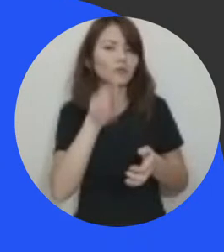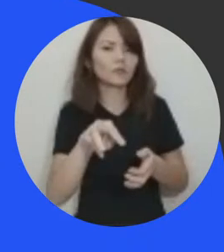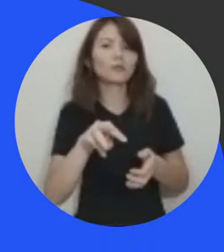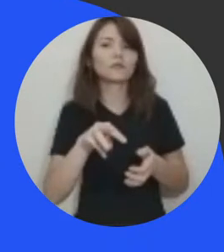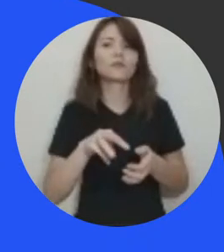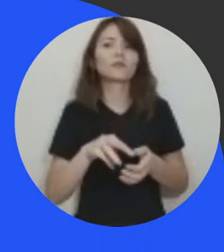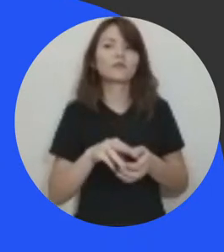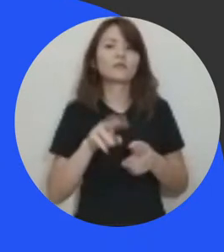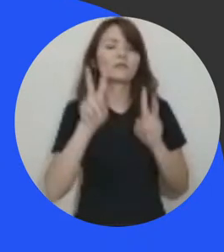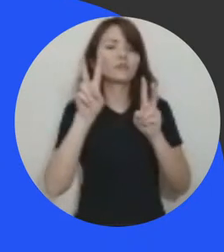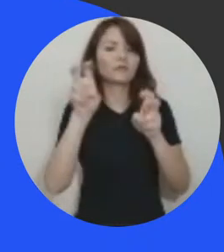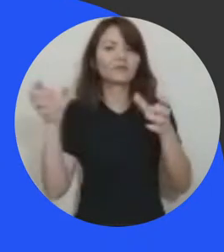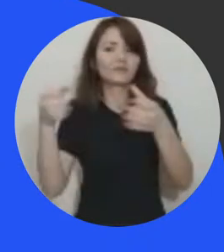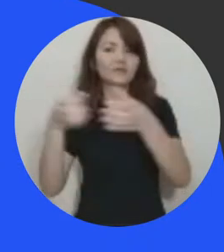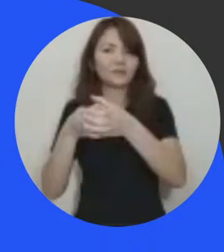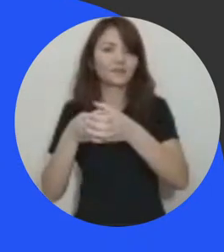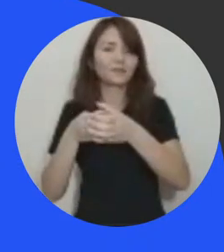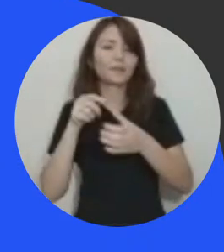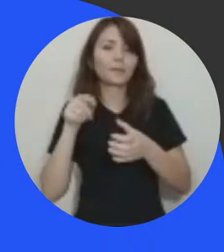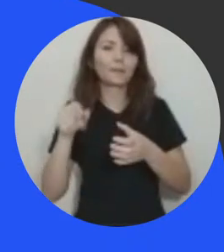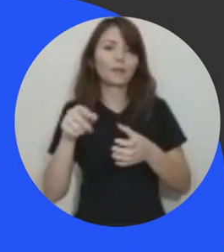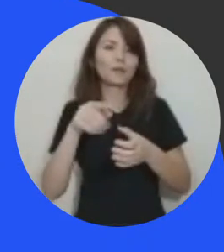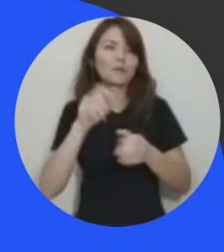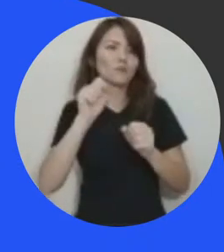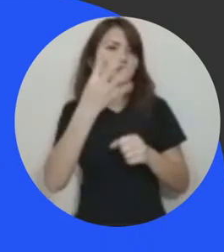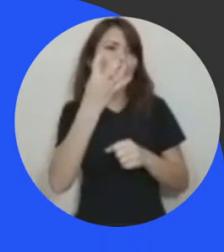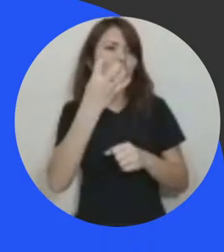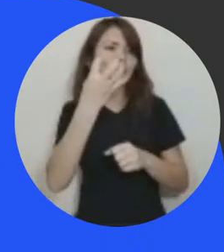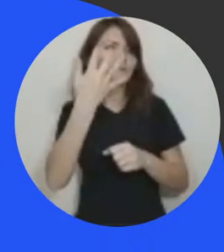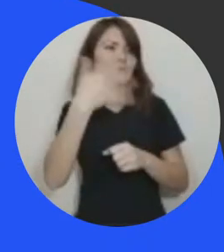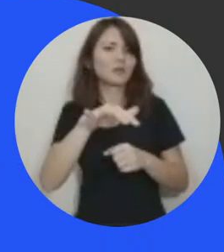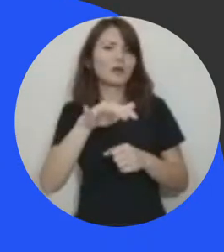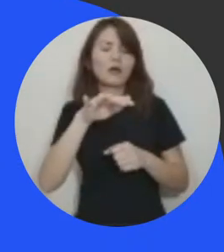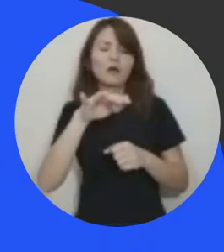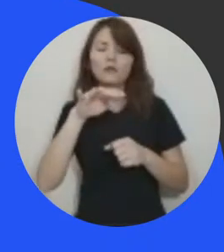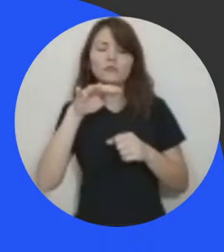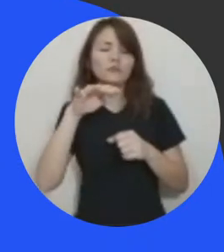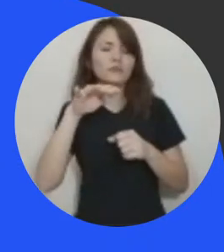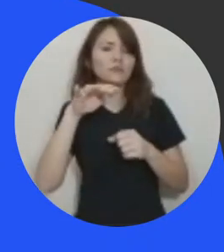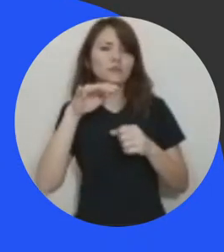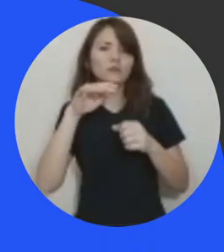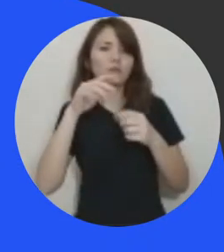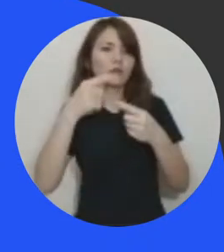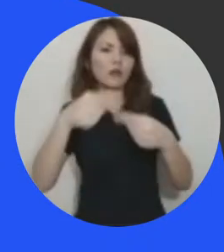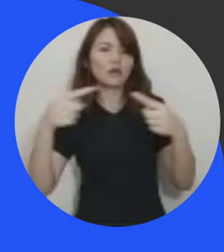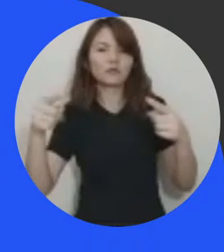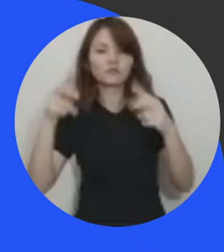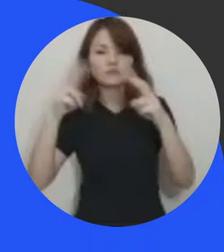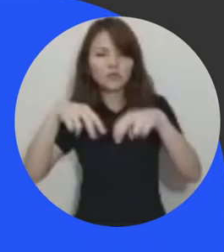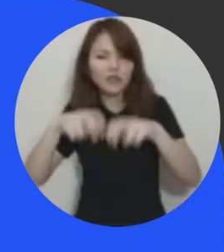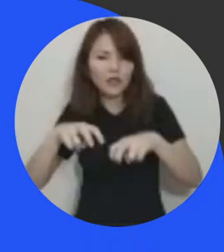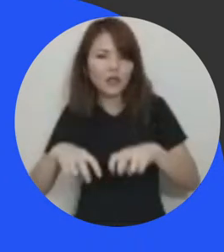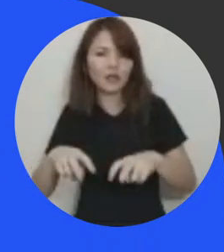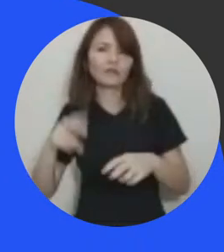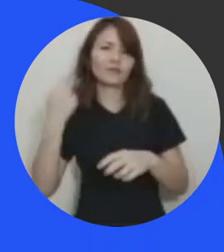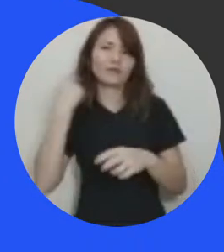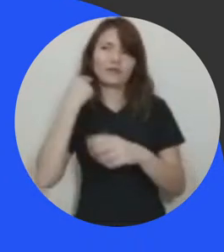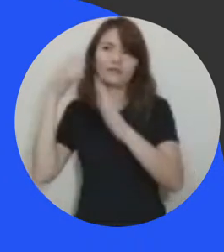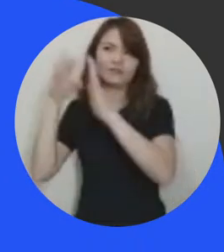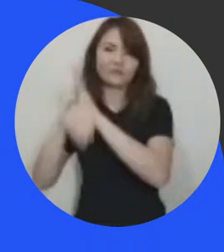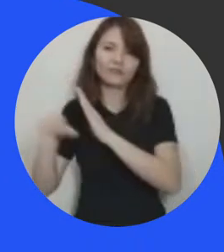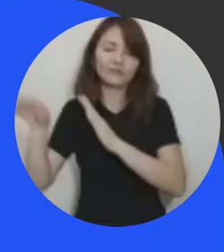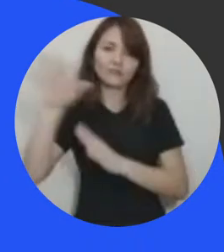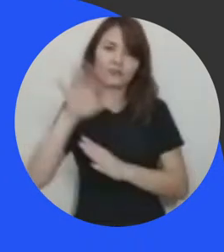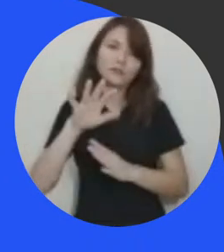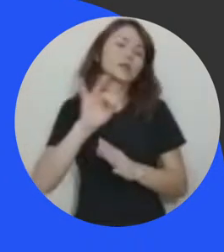researchers from across the UK. And that includes people from the healthcare system,